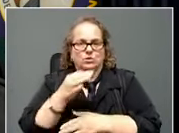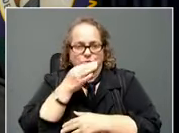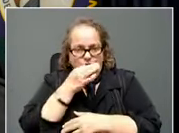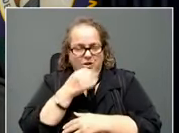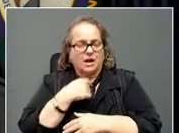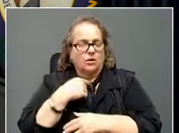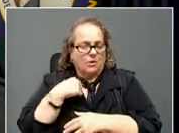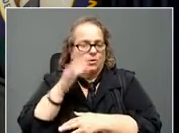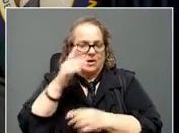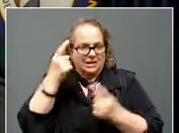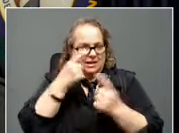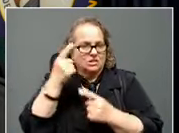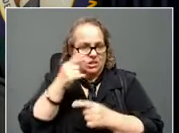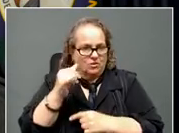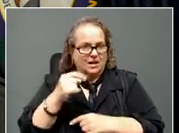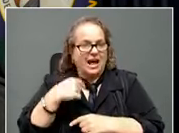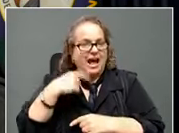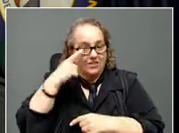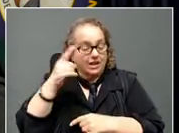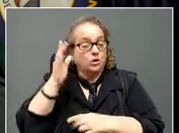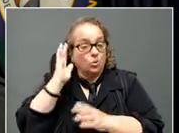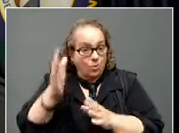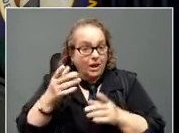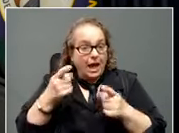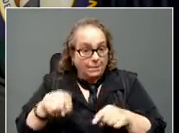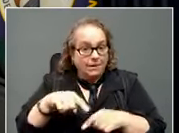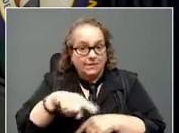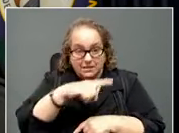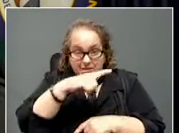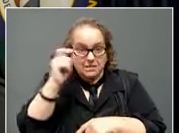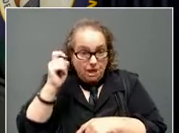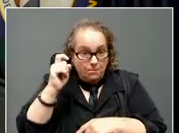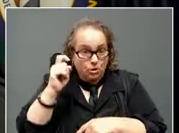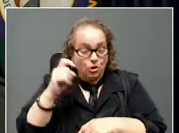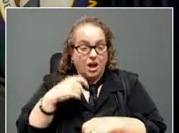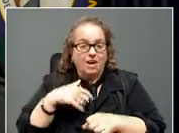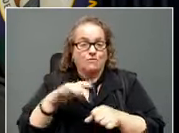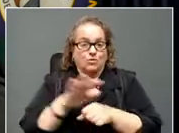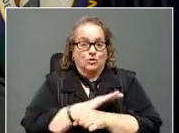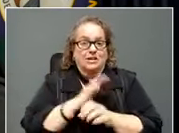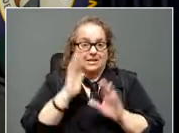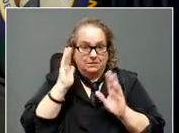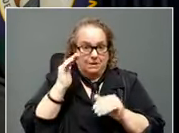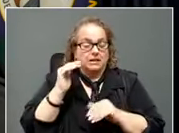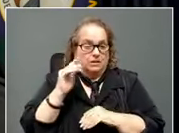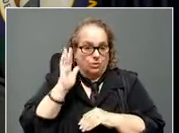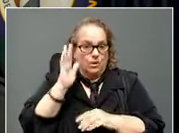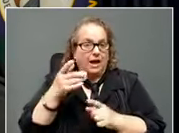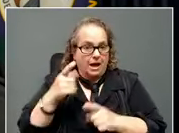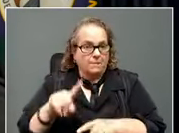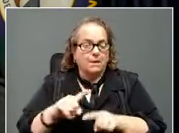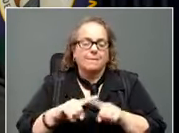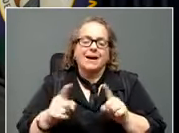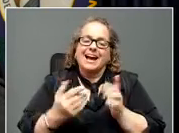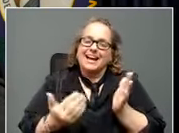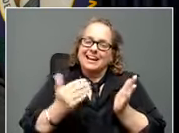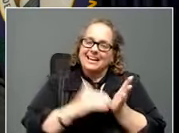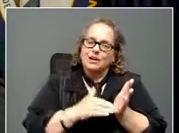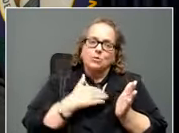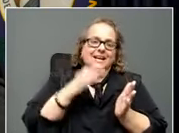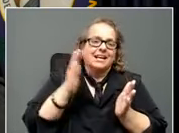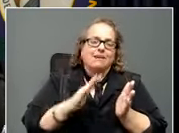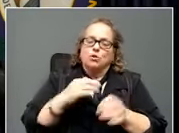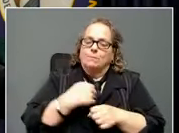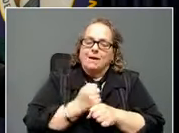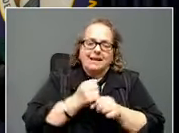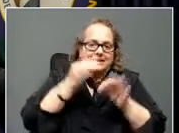certainly think that it's going to happen this summer. Fully expect it to. But again, we've never made these decisions based